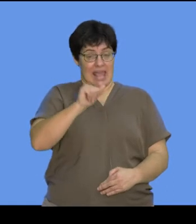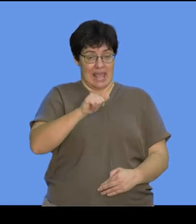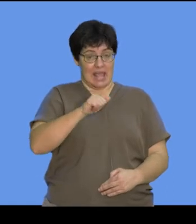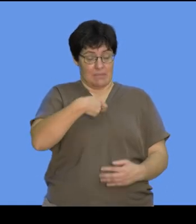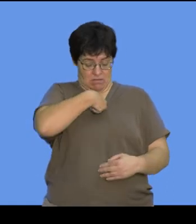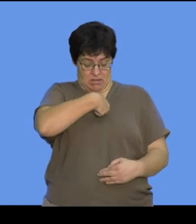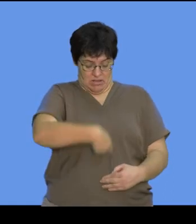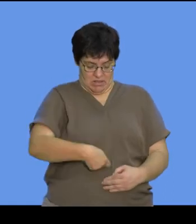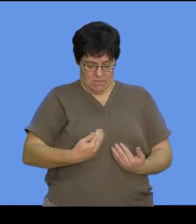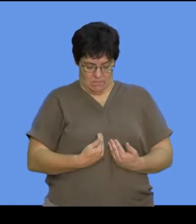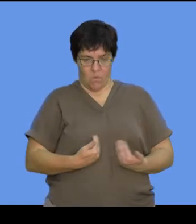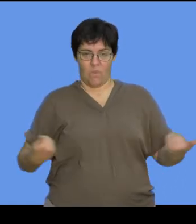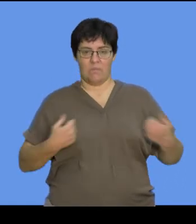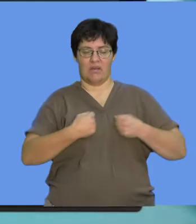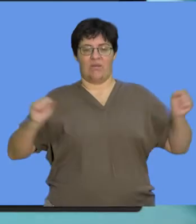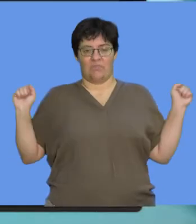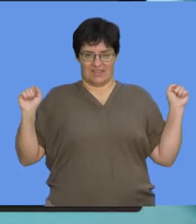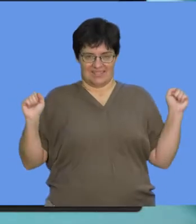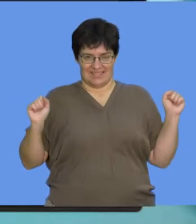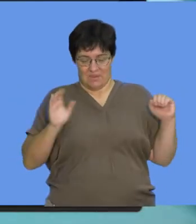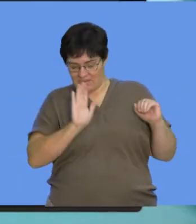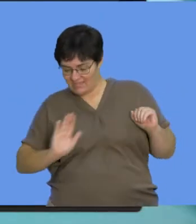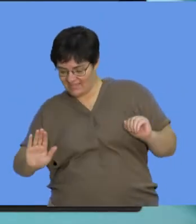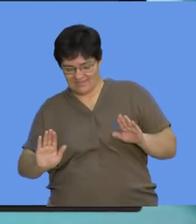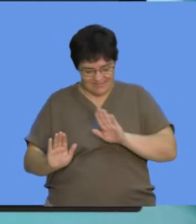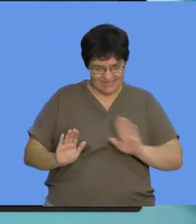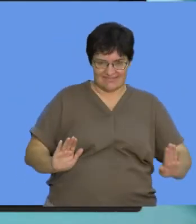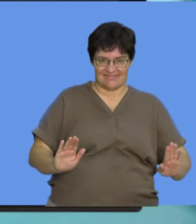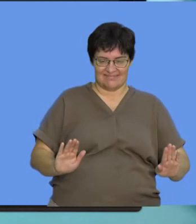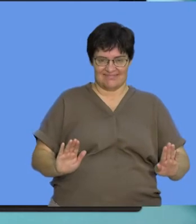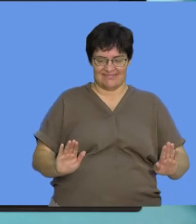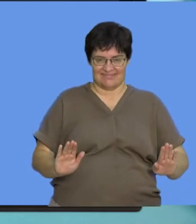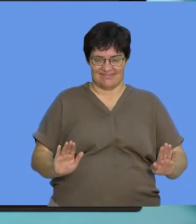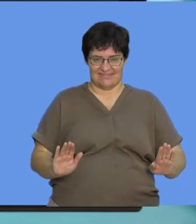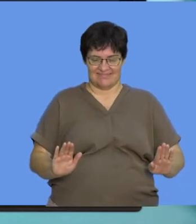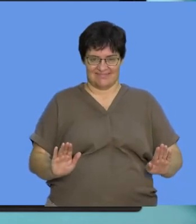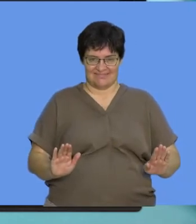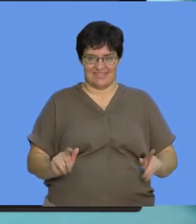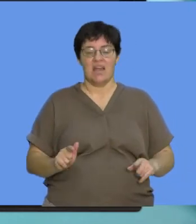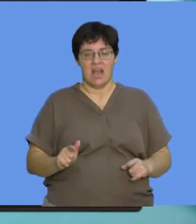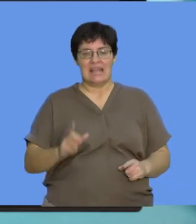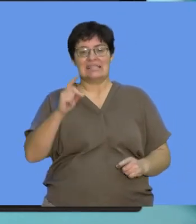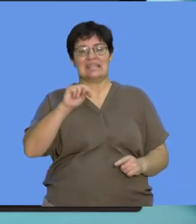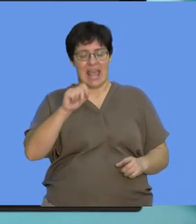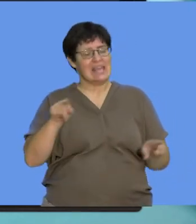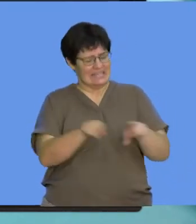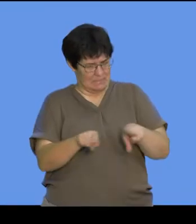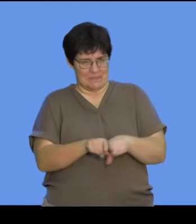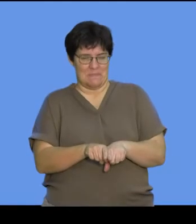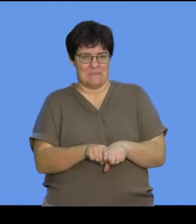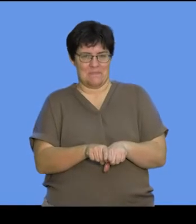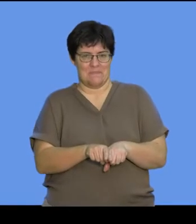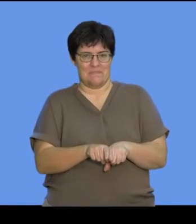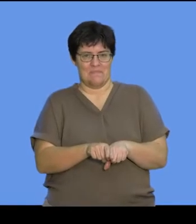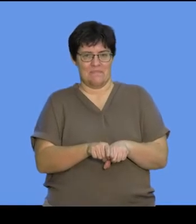a jacket will allow for you to open the halves that are combined together. Similar to that, DNA is